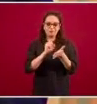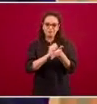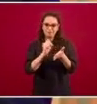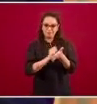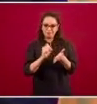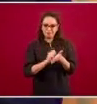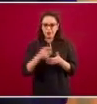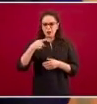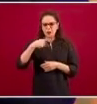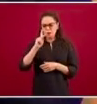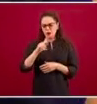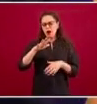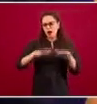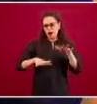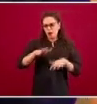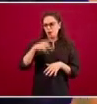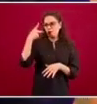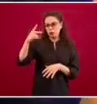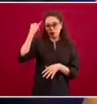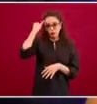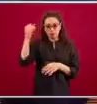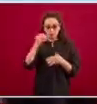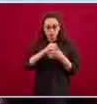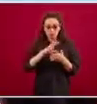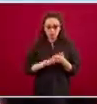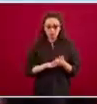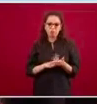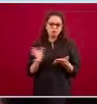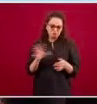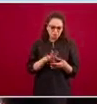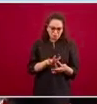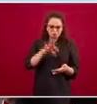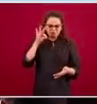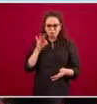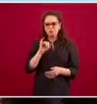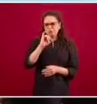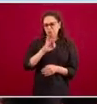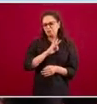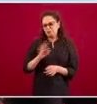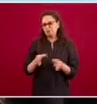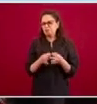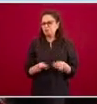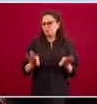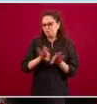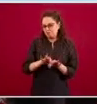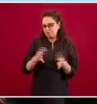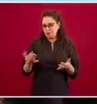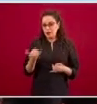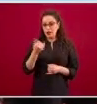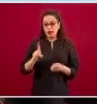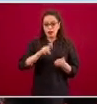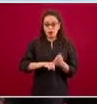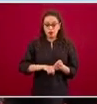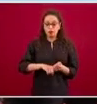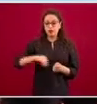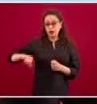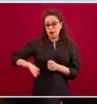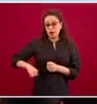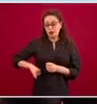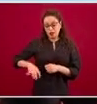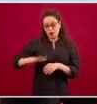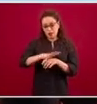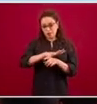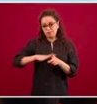is necessarily accurate. Sometimes people who write about this situation is